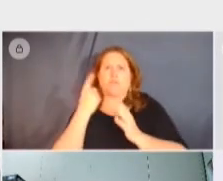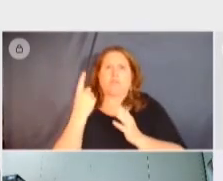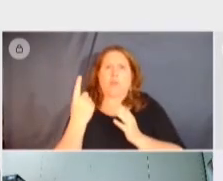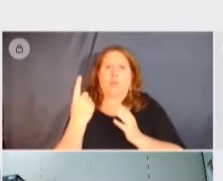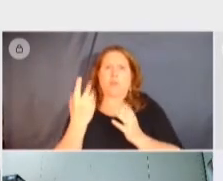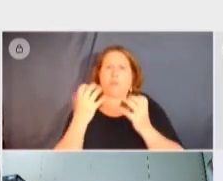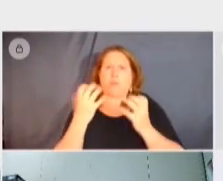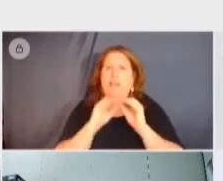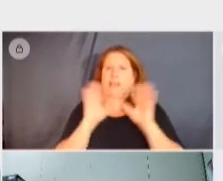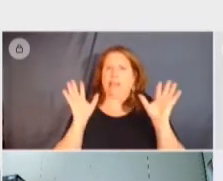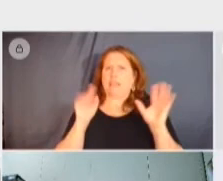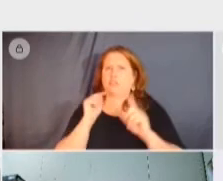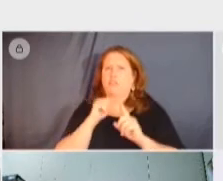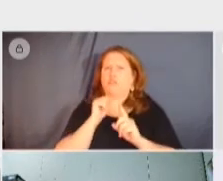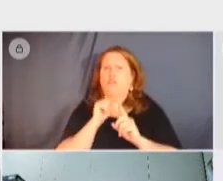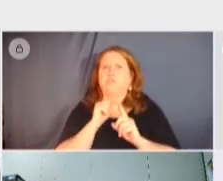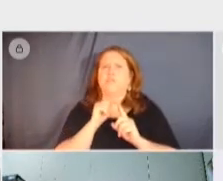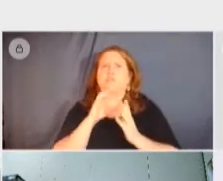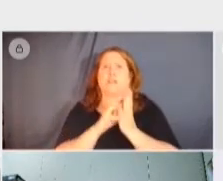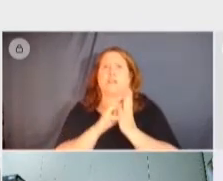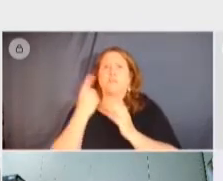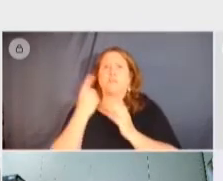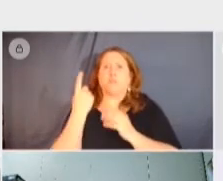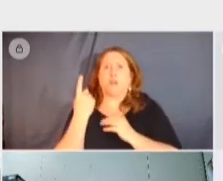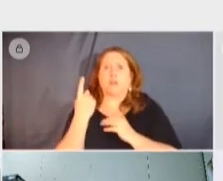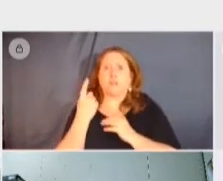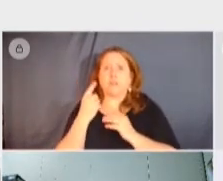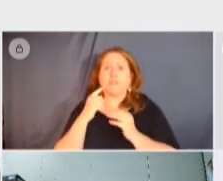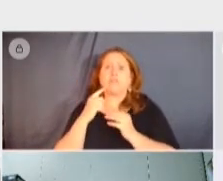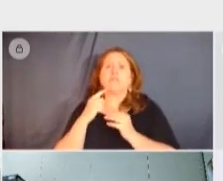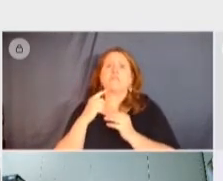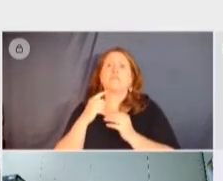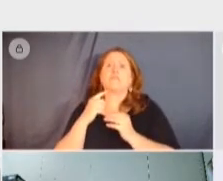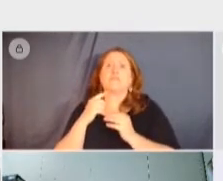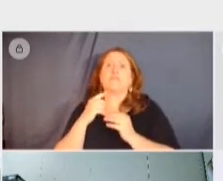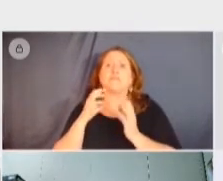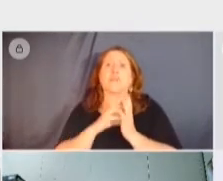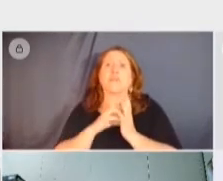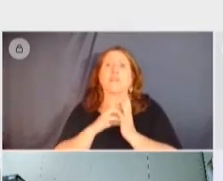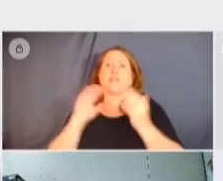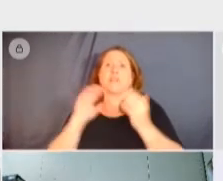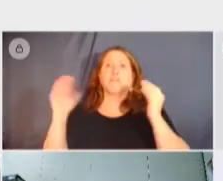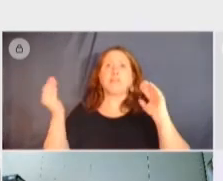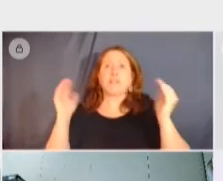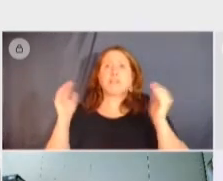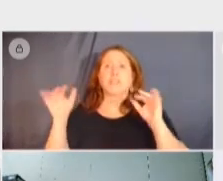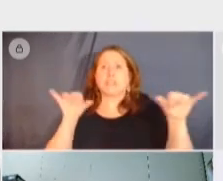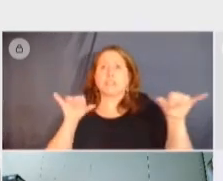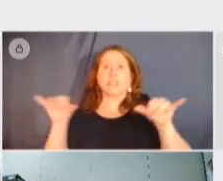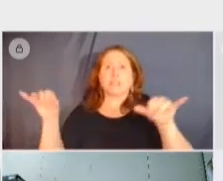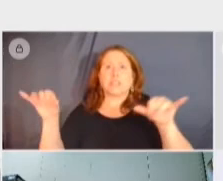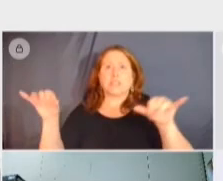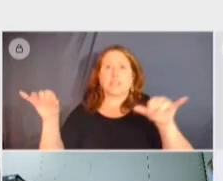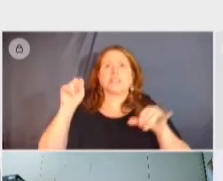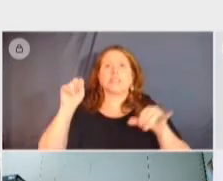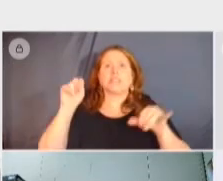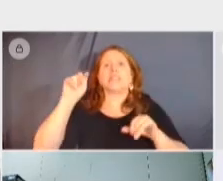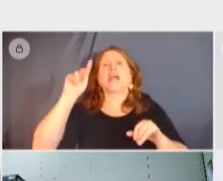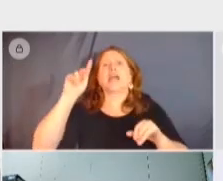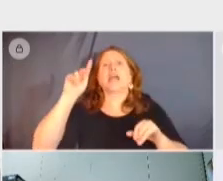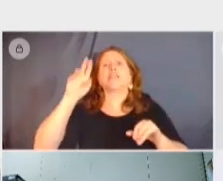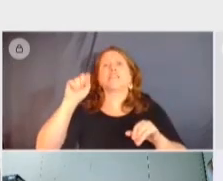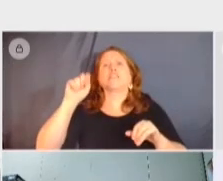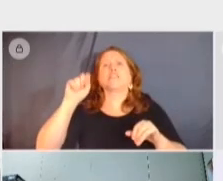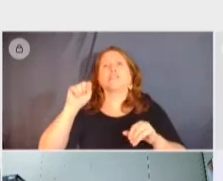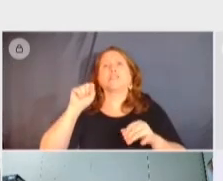it's the entitled paragraph or entitled section, signature comparison standards, procedure, and training. Paragraph one says, prior to any staff person being assigned